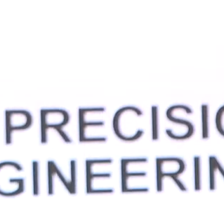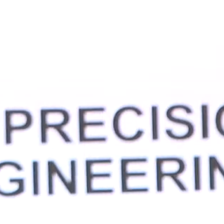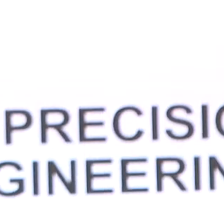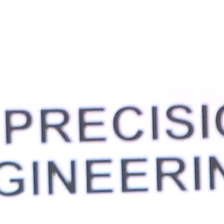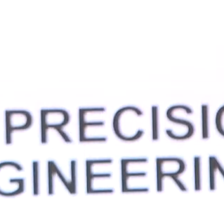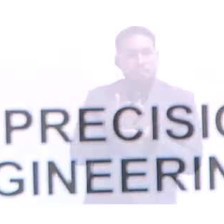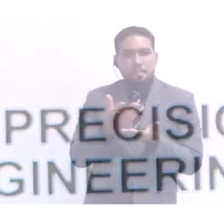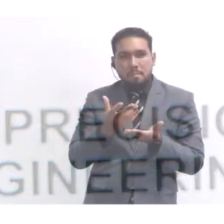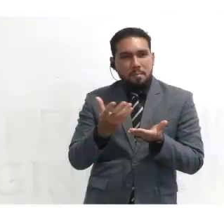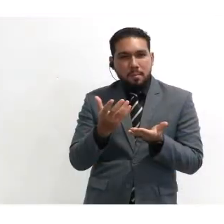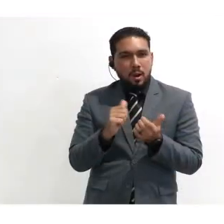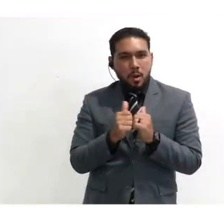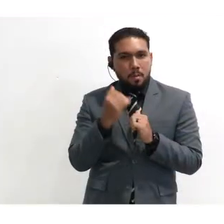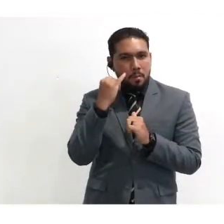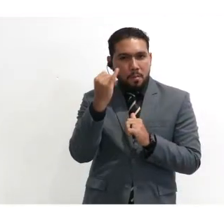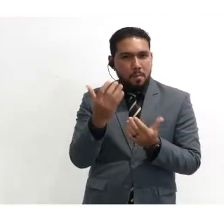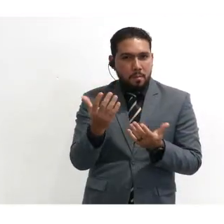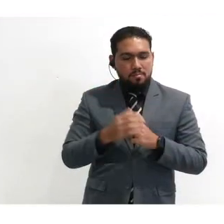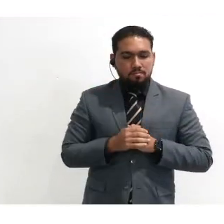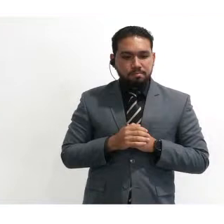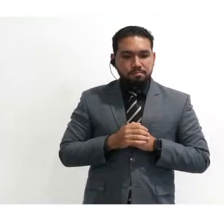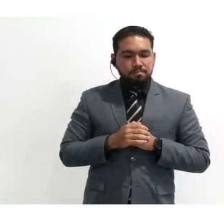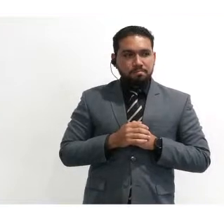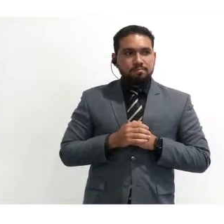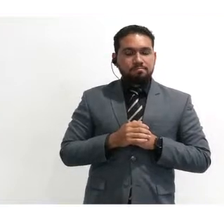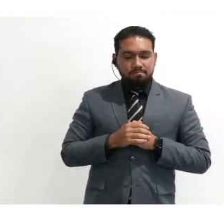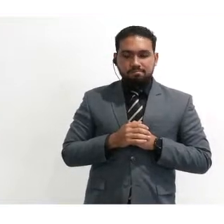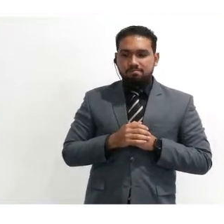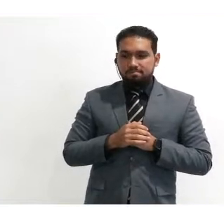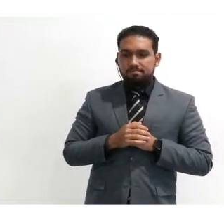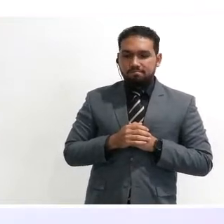So the startups that I have seen in this industry